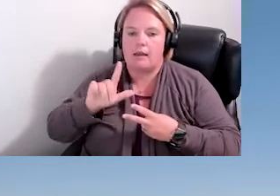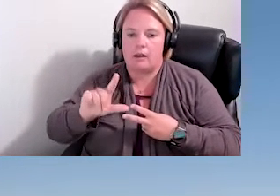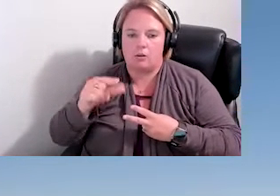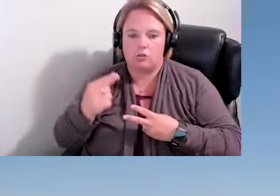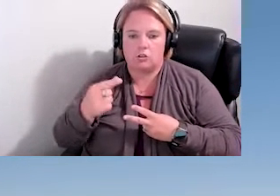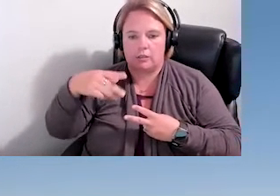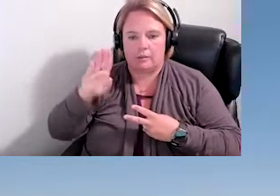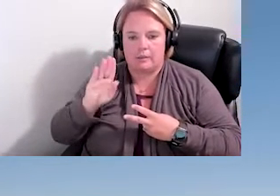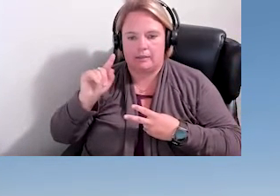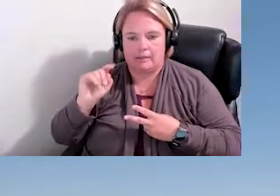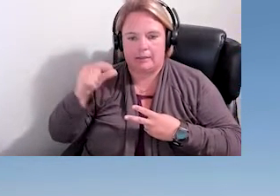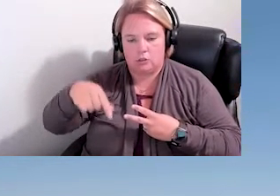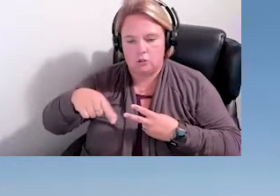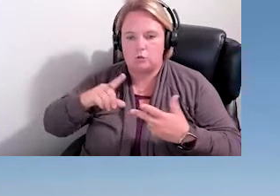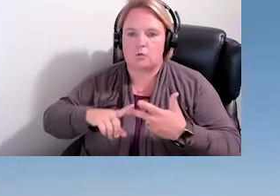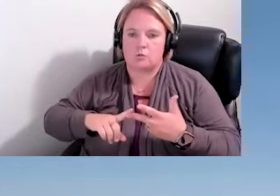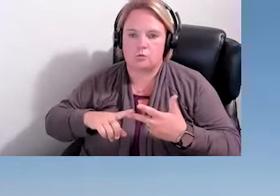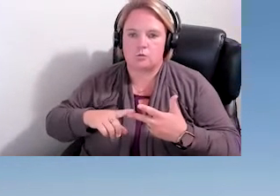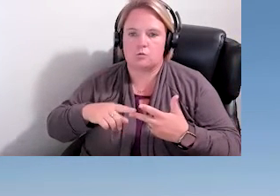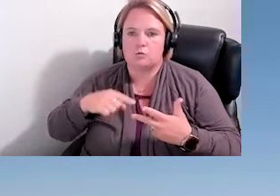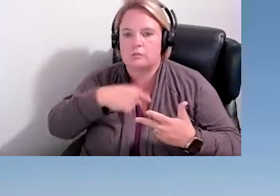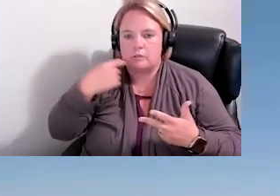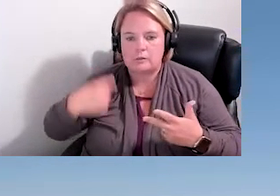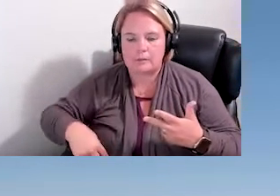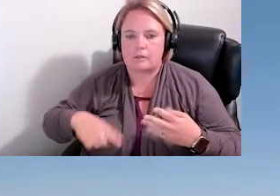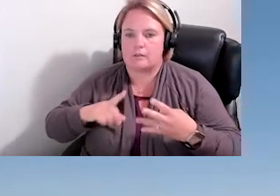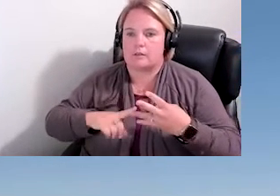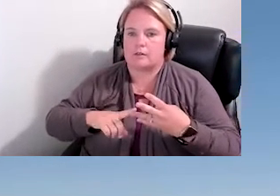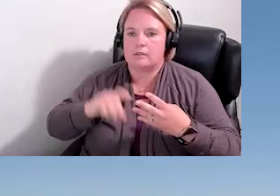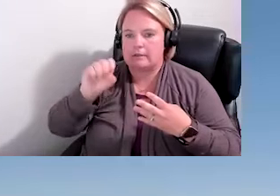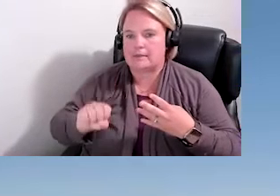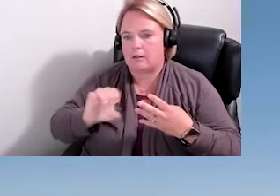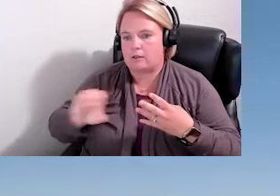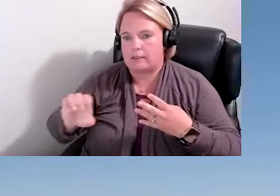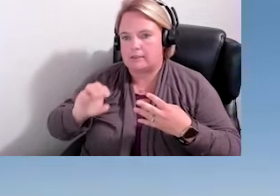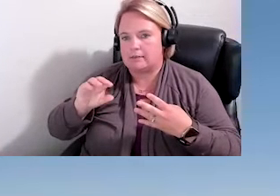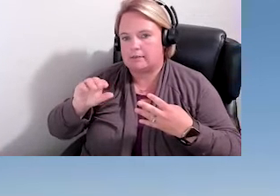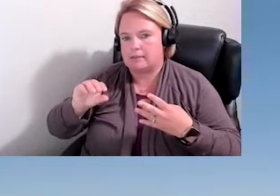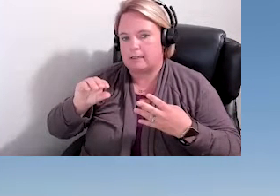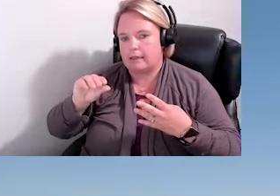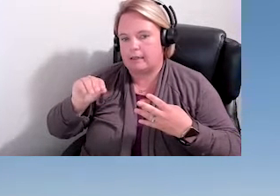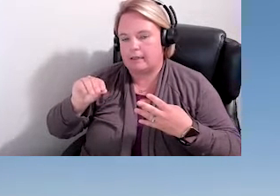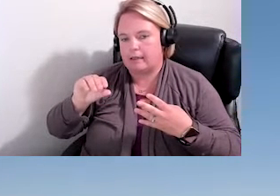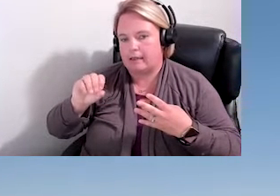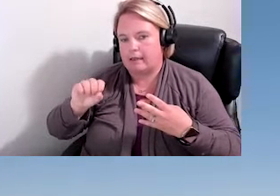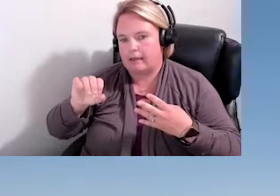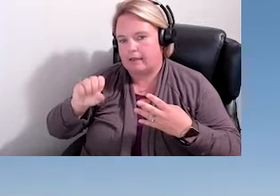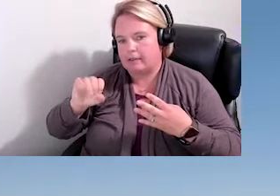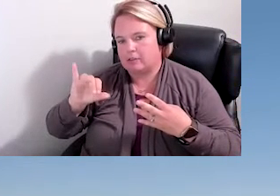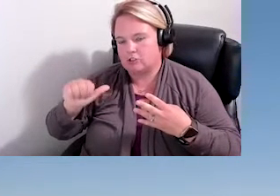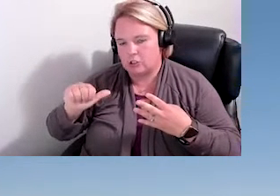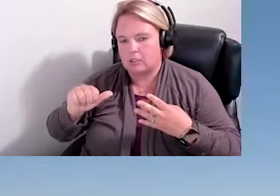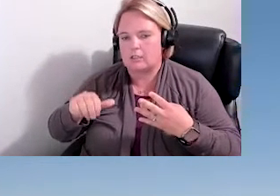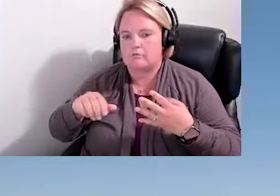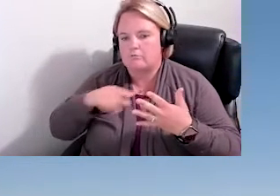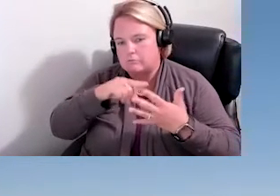Chicano Latino students, and our groups within the Southeast Asian student group. So we need to be intentional with those focus to